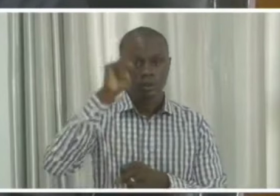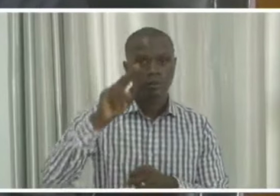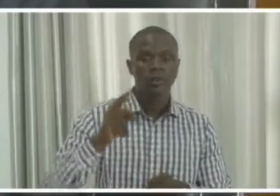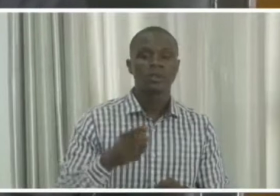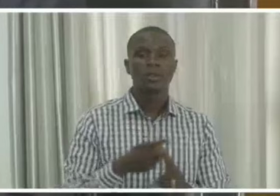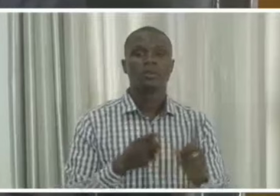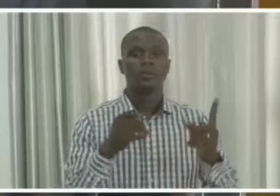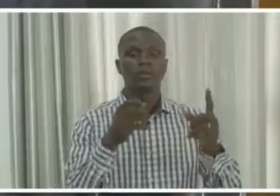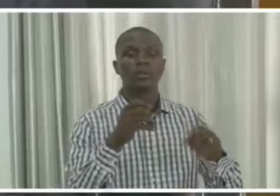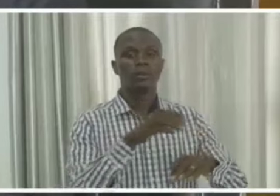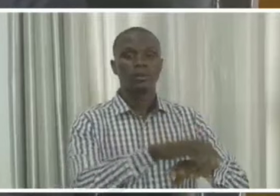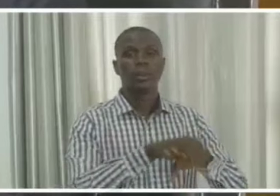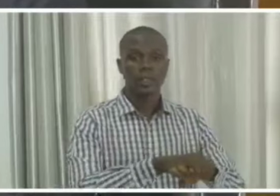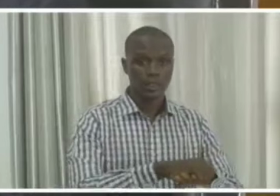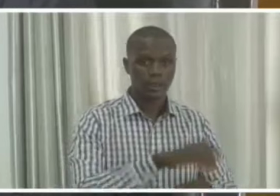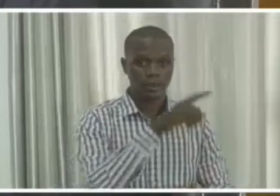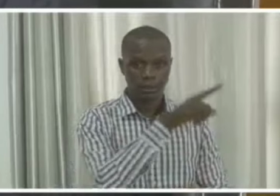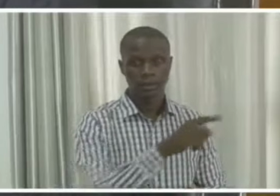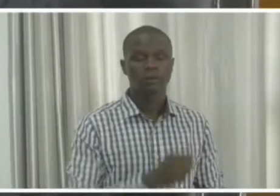get legal